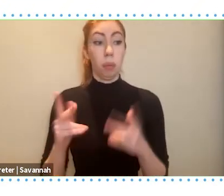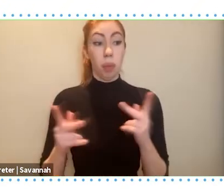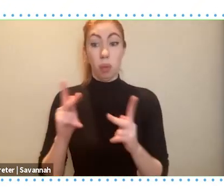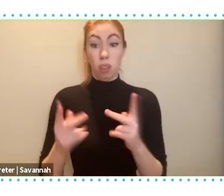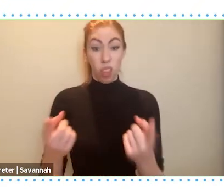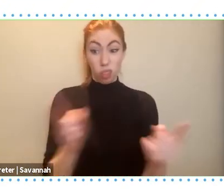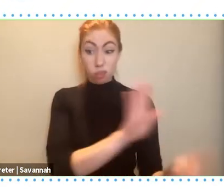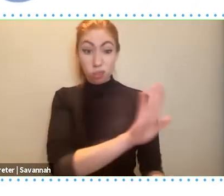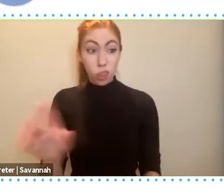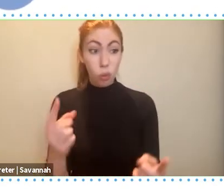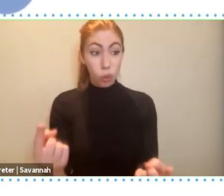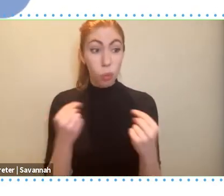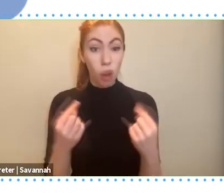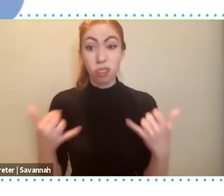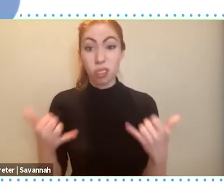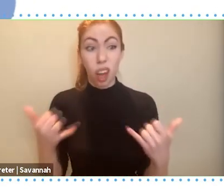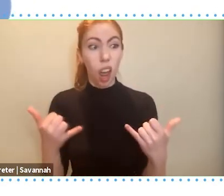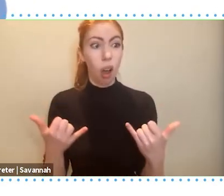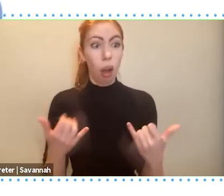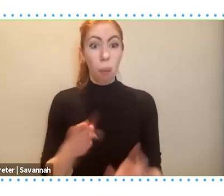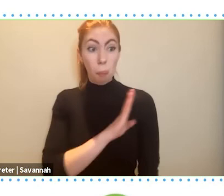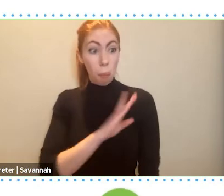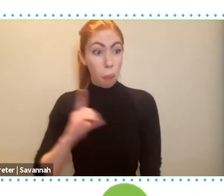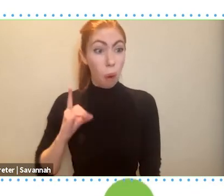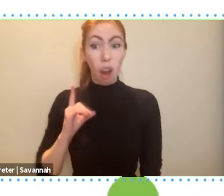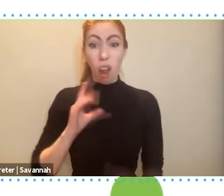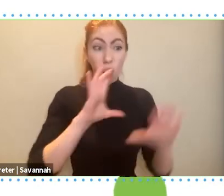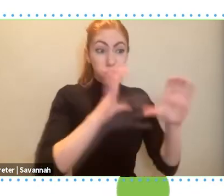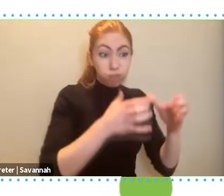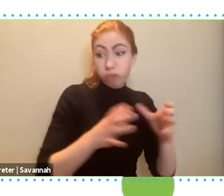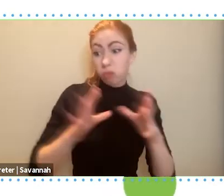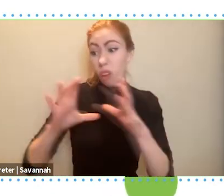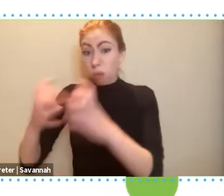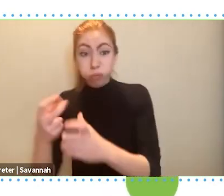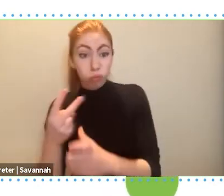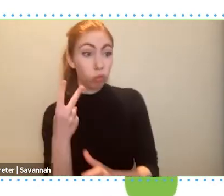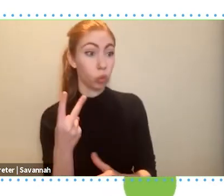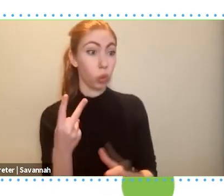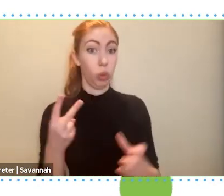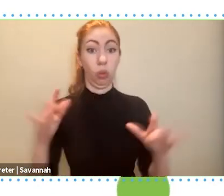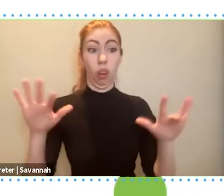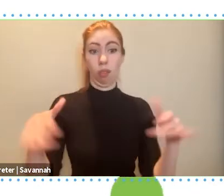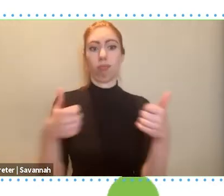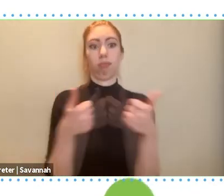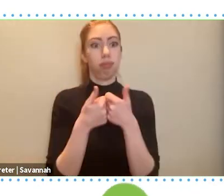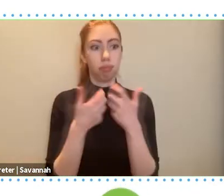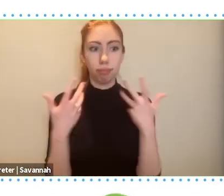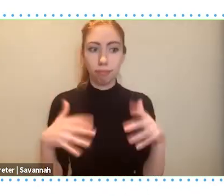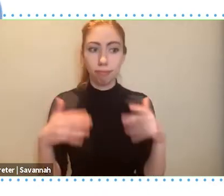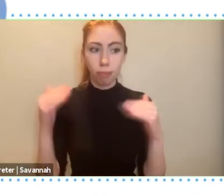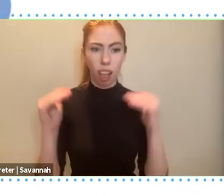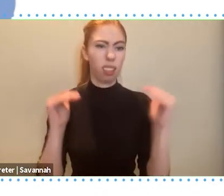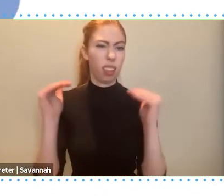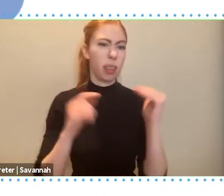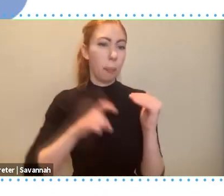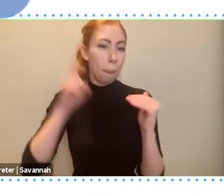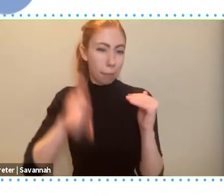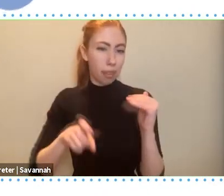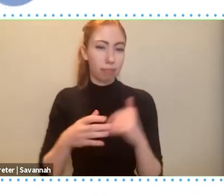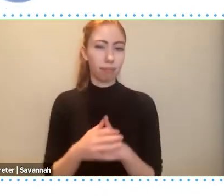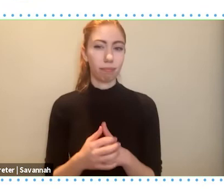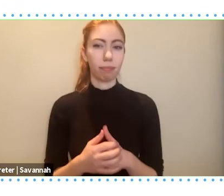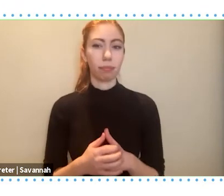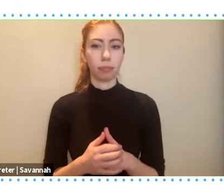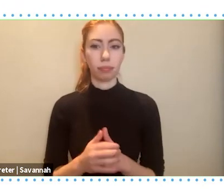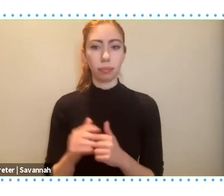you. Like, so I get it. Like, it's really challenging kind of to find the right balance. I think too, sorry,